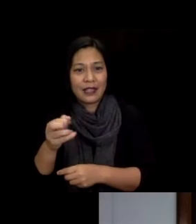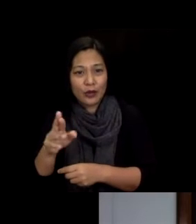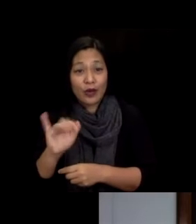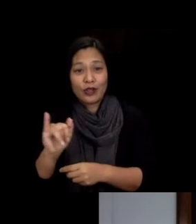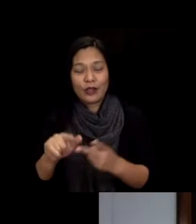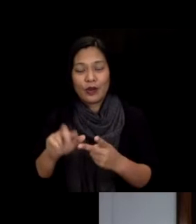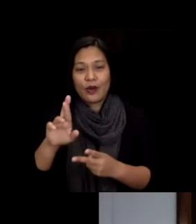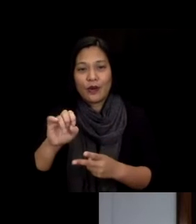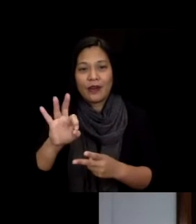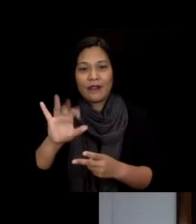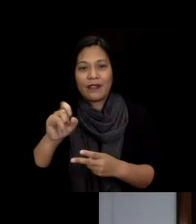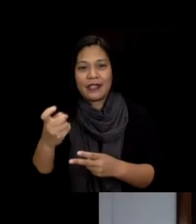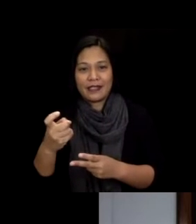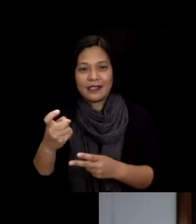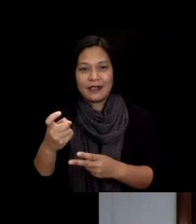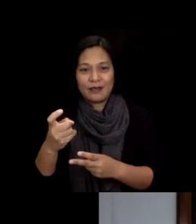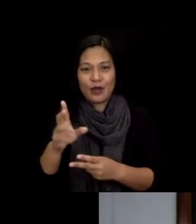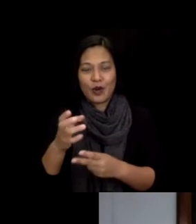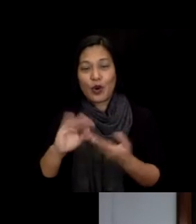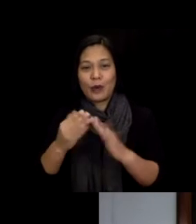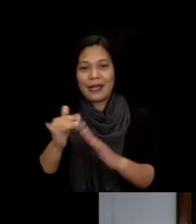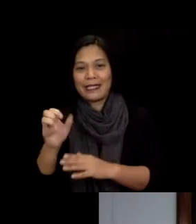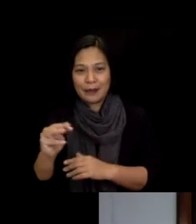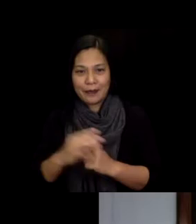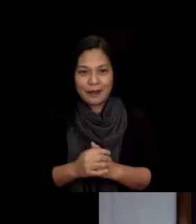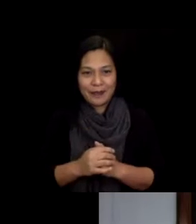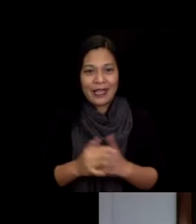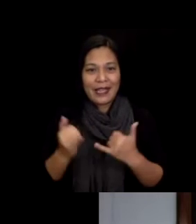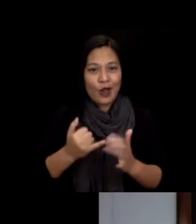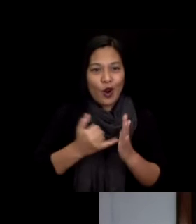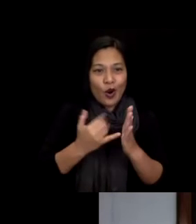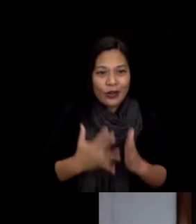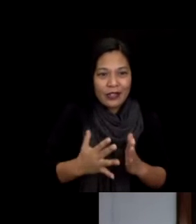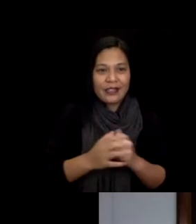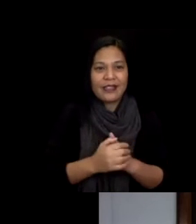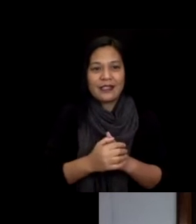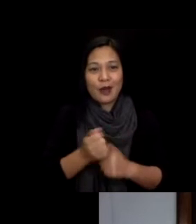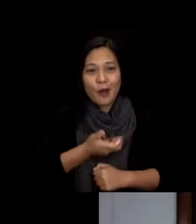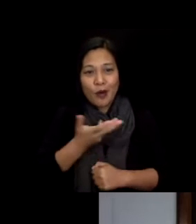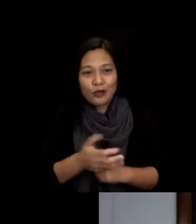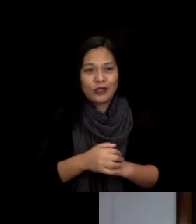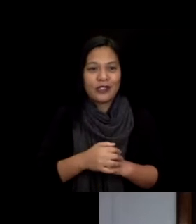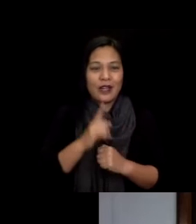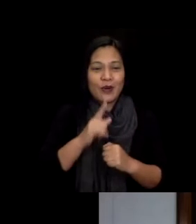artist, Darian writes poetry, weaves rugs, dyes textiles, prints, and puts on